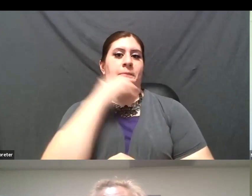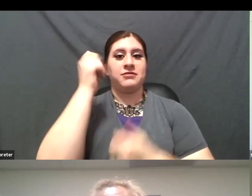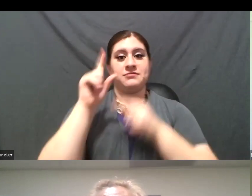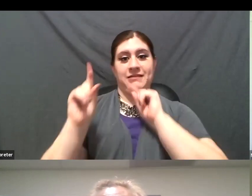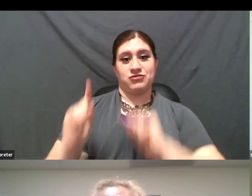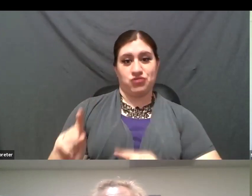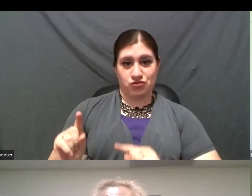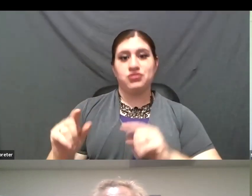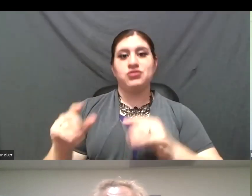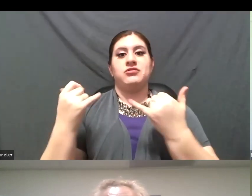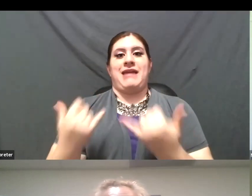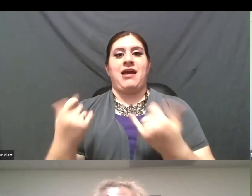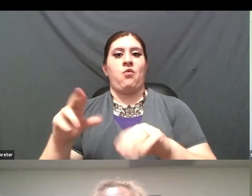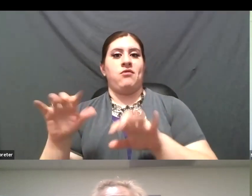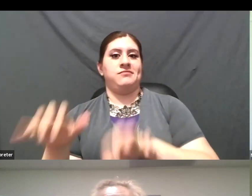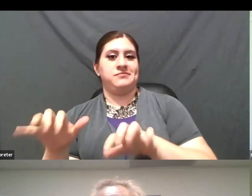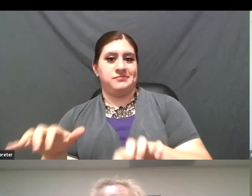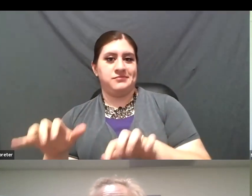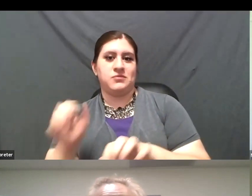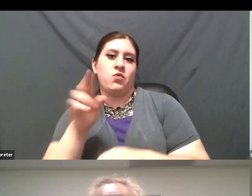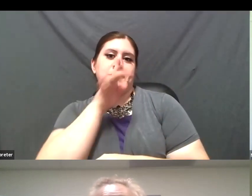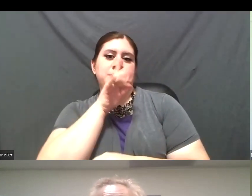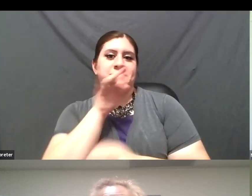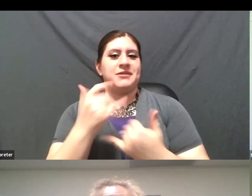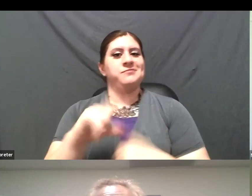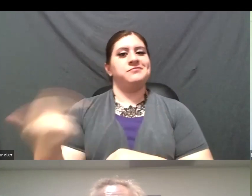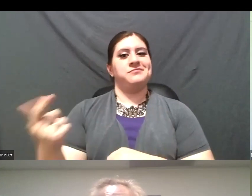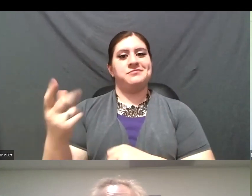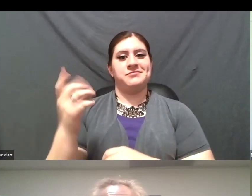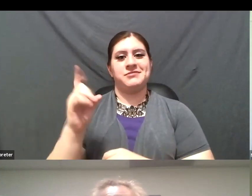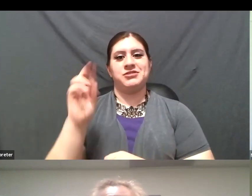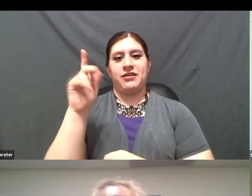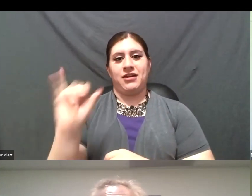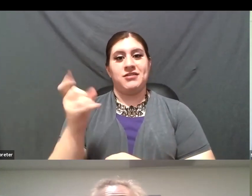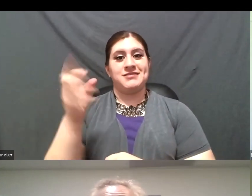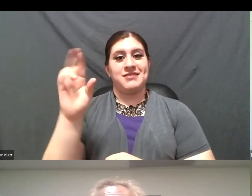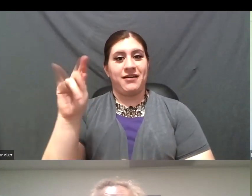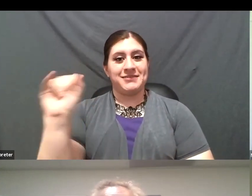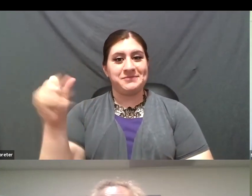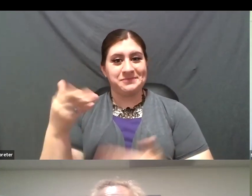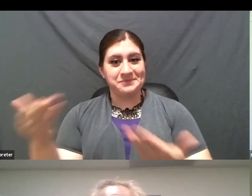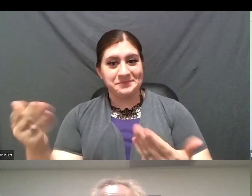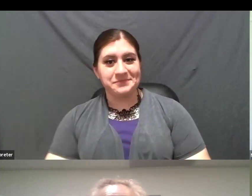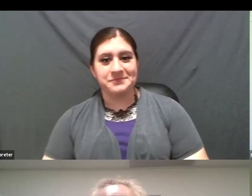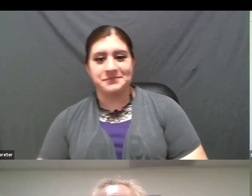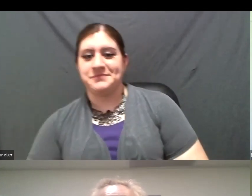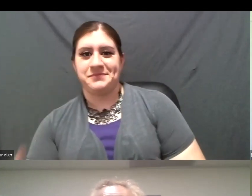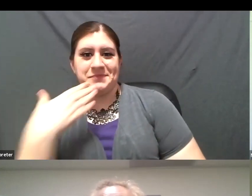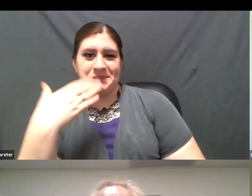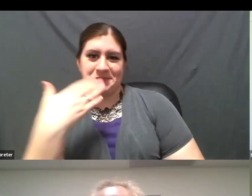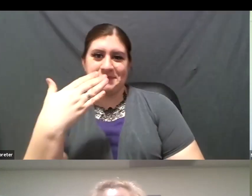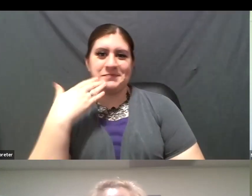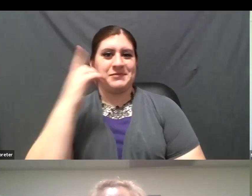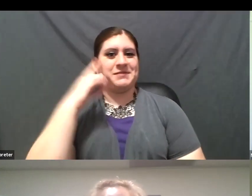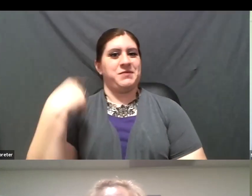aloud or in the chat. So I will go ahead and turn it over to you, Dr. Terry and Dr. Christensen. Super. Thanks for